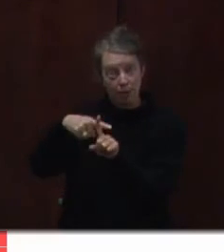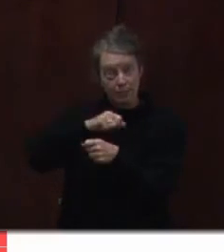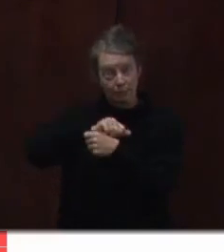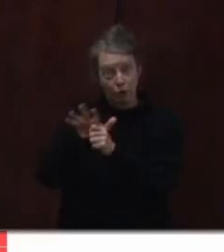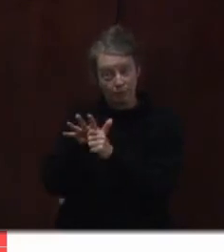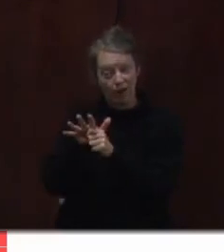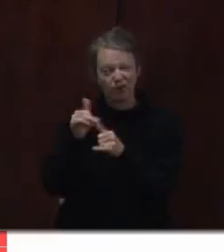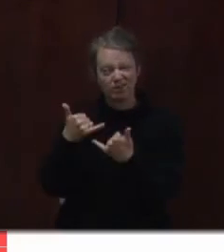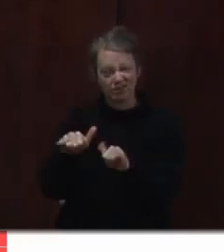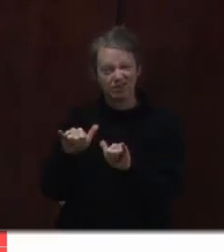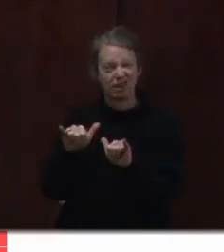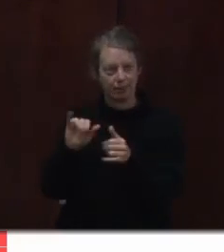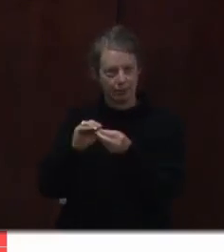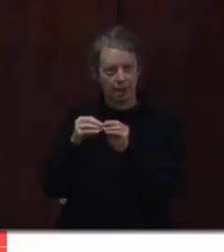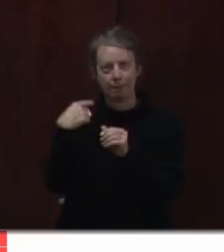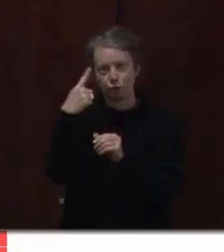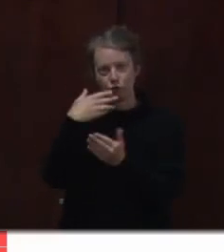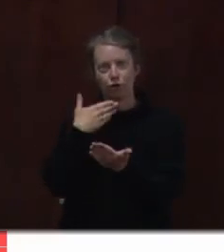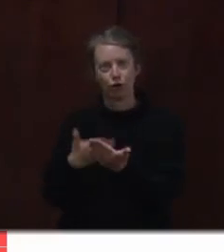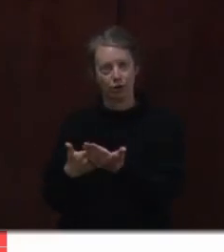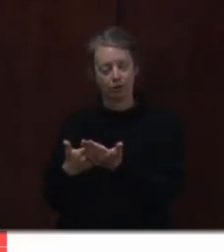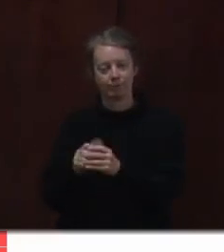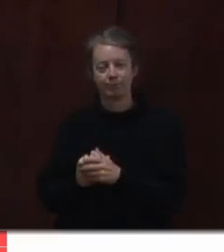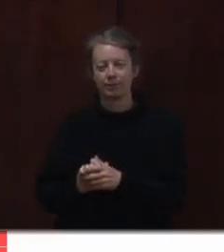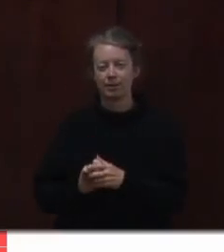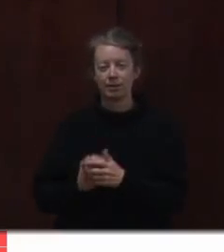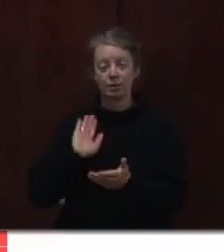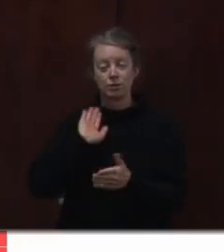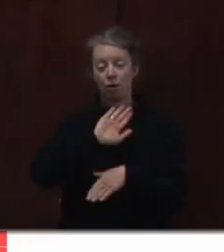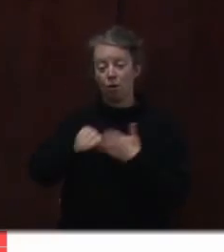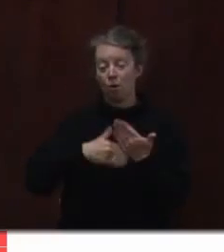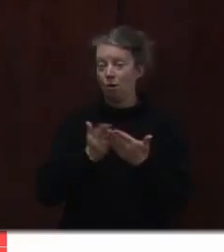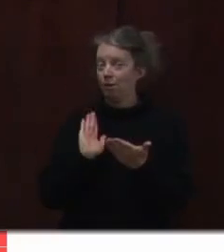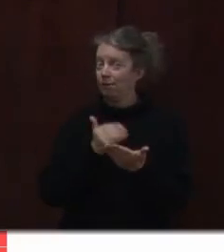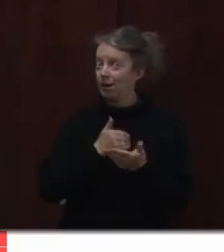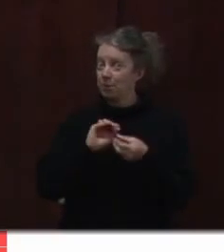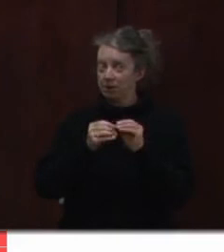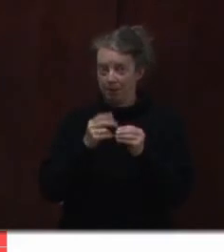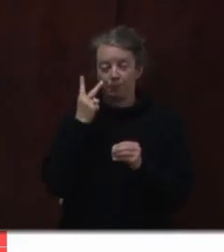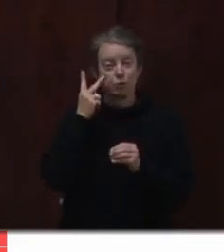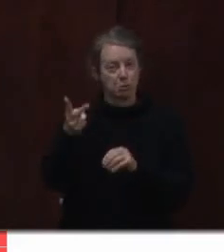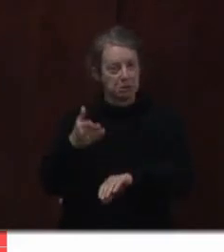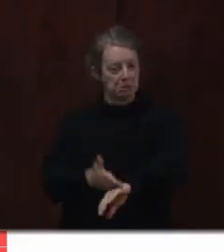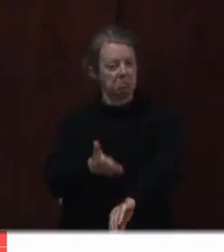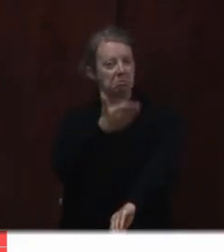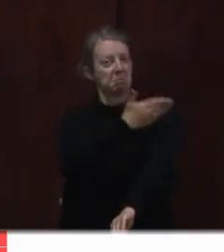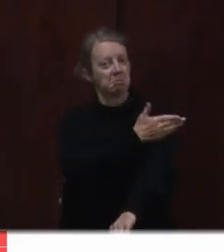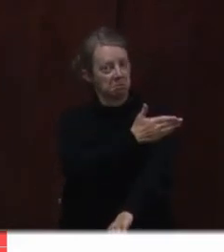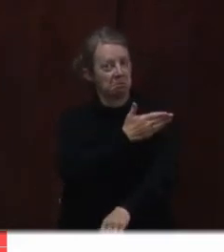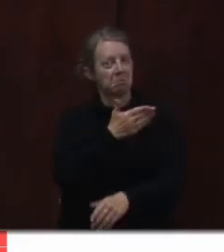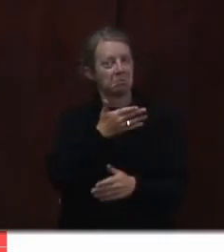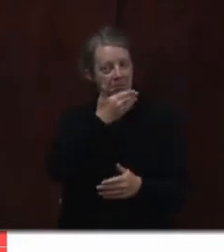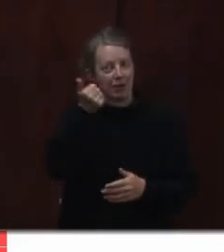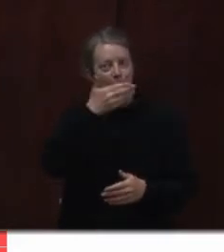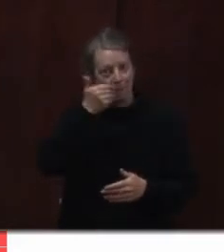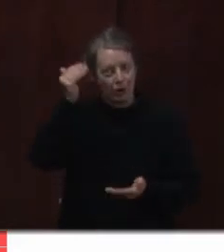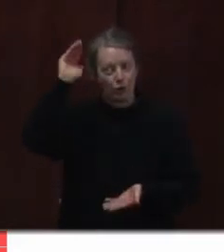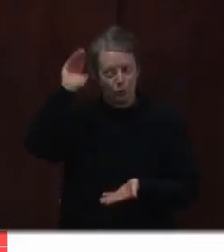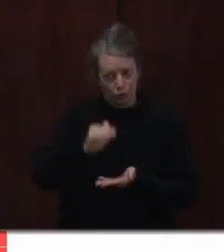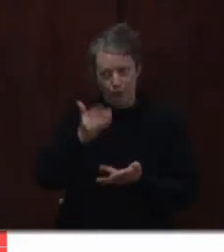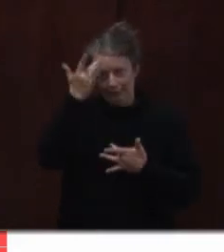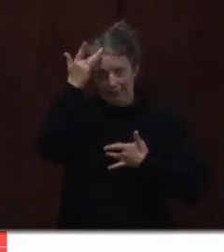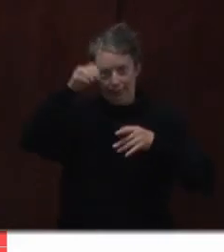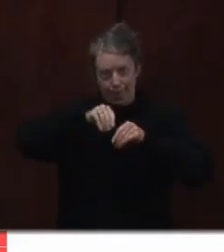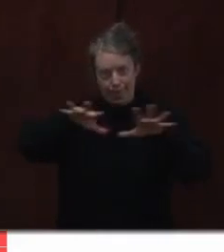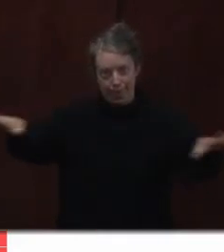still favorable. So our trends are indicative of progress in reducing the spread of COVID-19, but in order to continue to